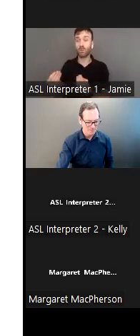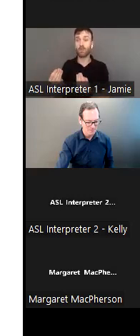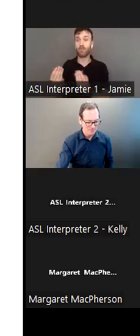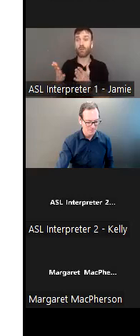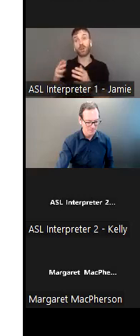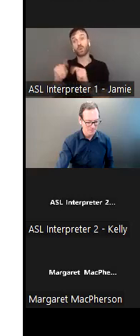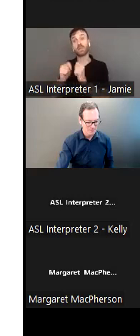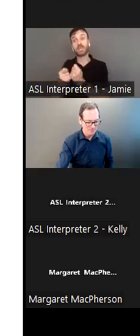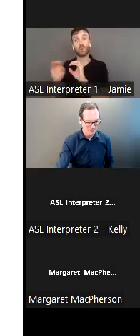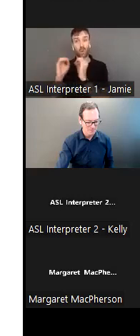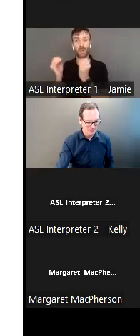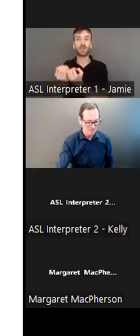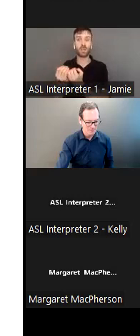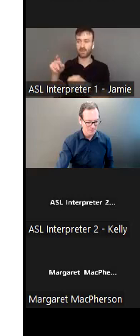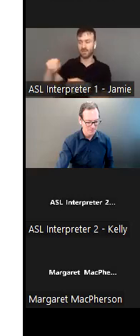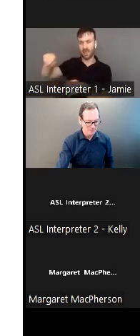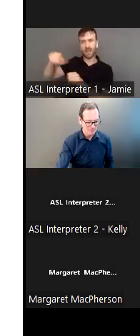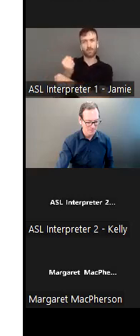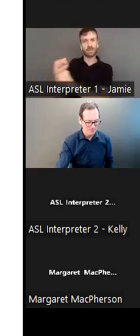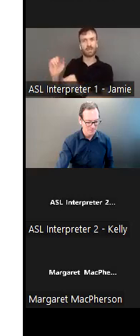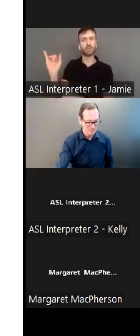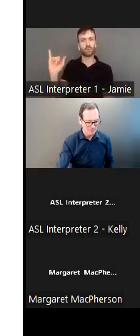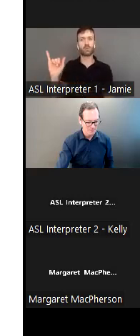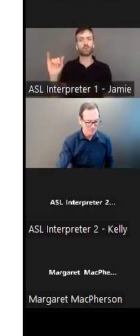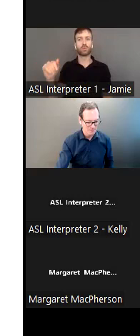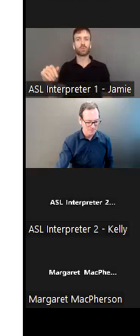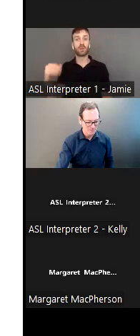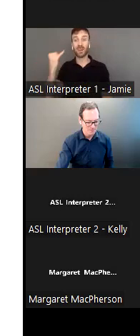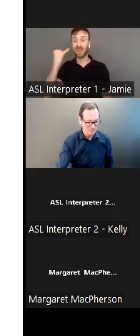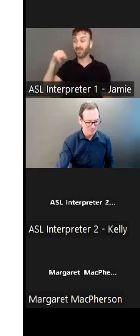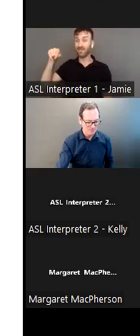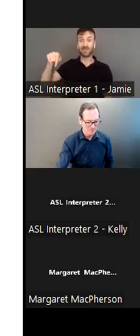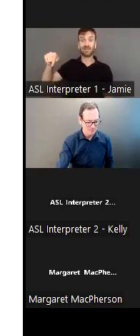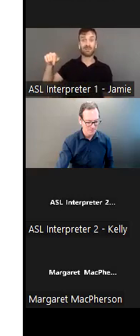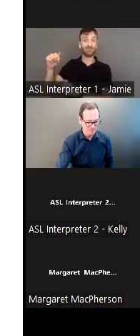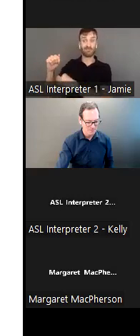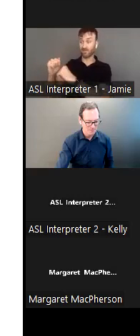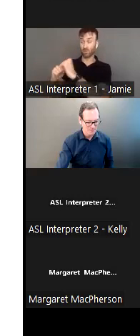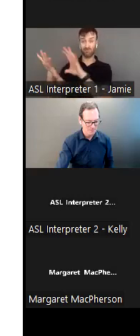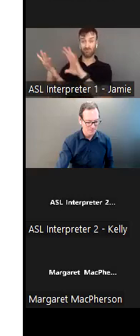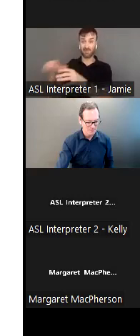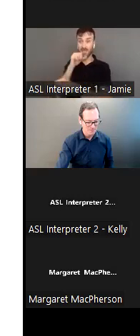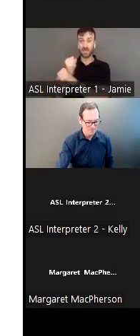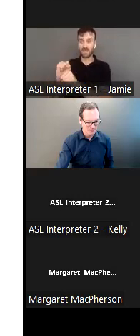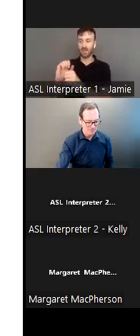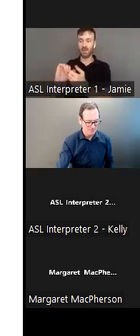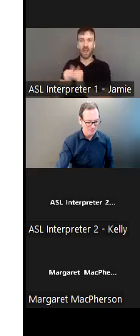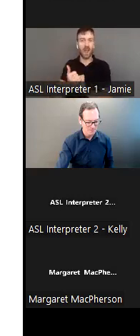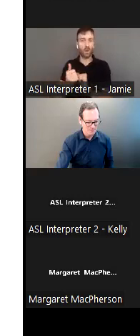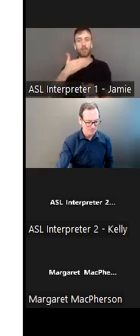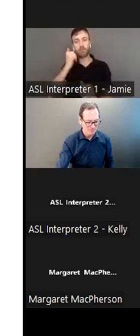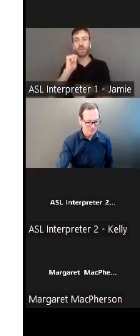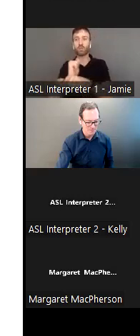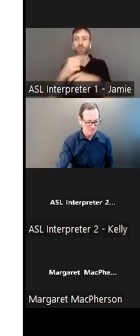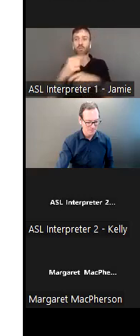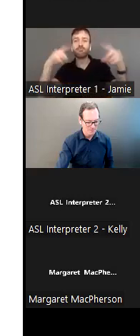and organizations safe and well. Because if those structures aren't safe and well, how can we be doing our best work with